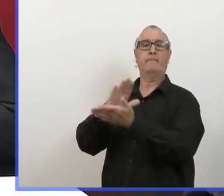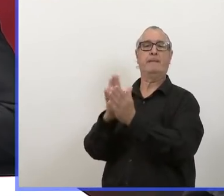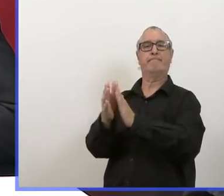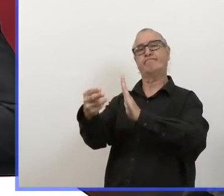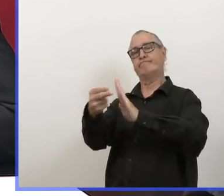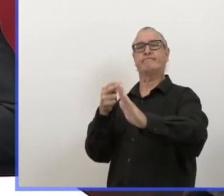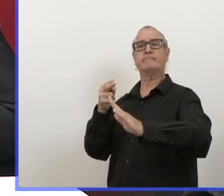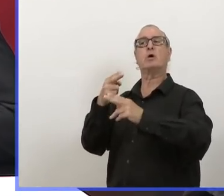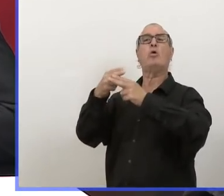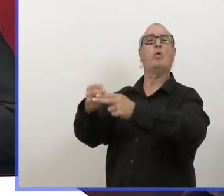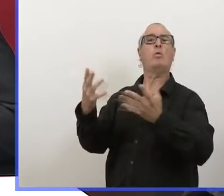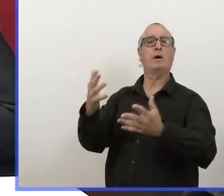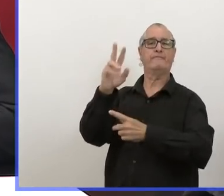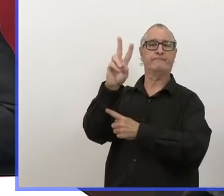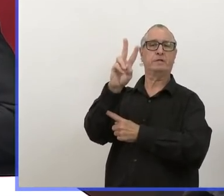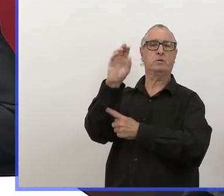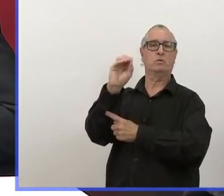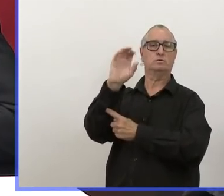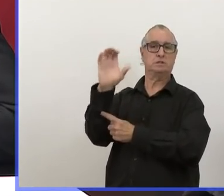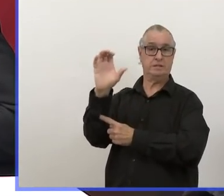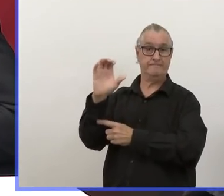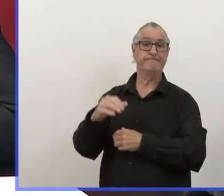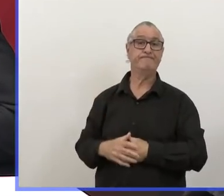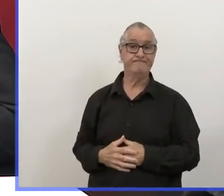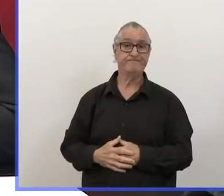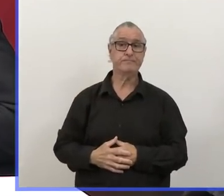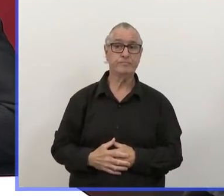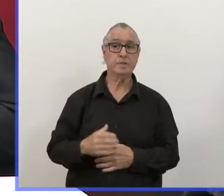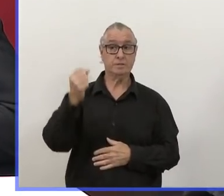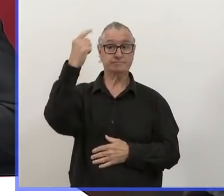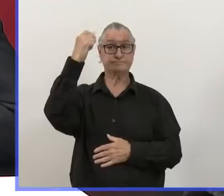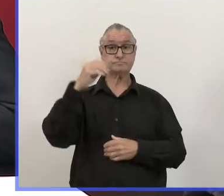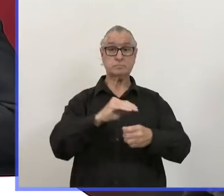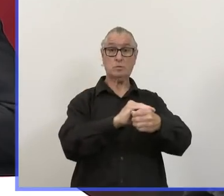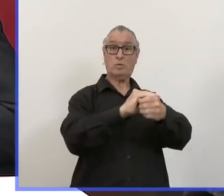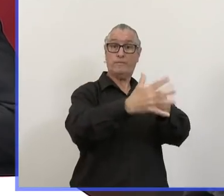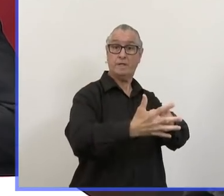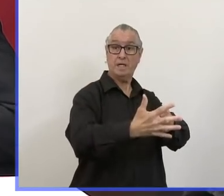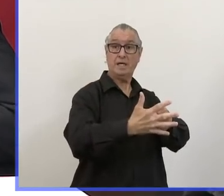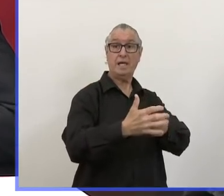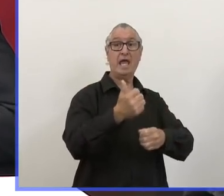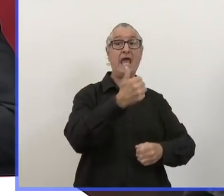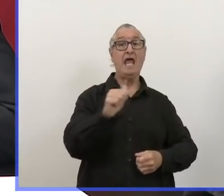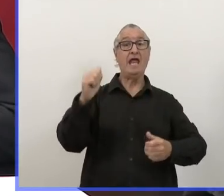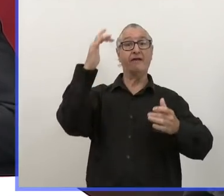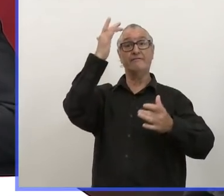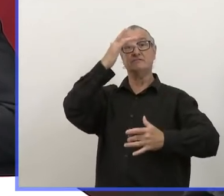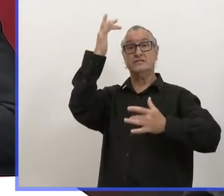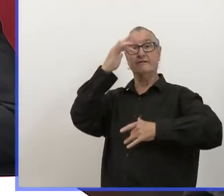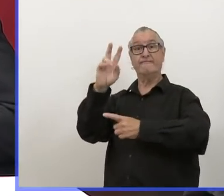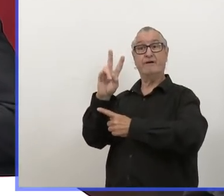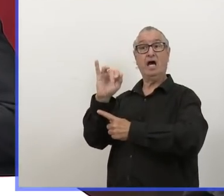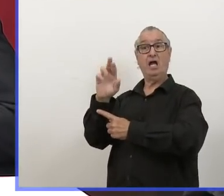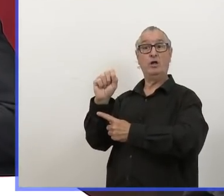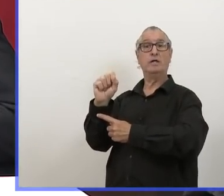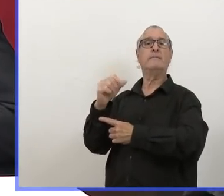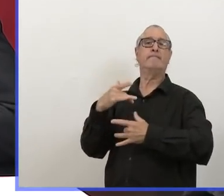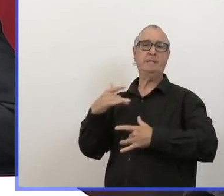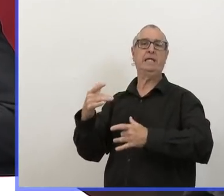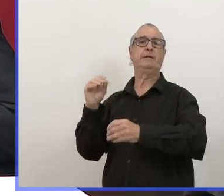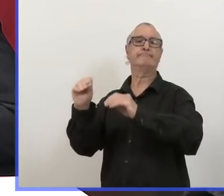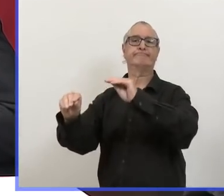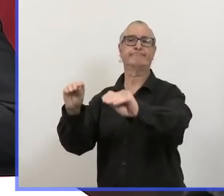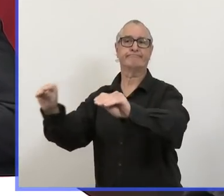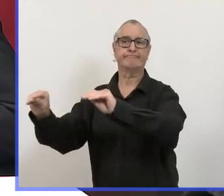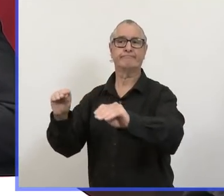the nature of viruses. They evolve. You know, they evolve rather quickly. The greater amount of virus there is out there, the